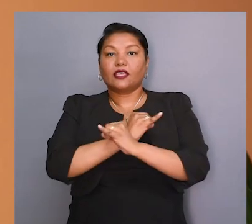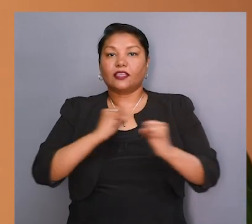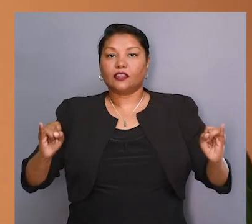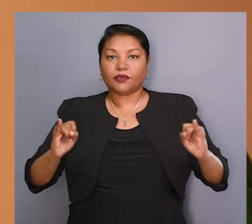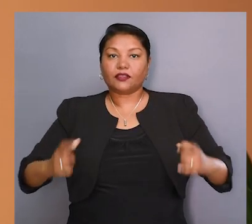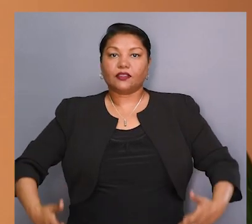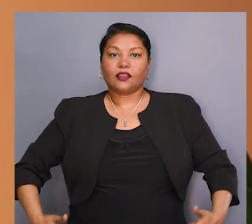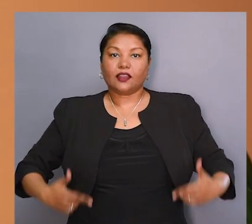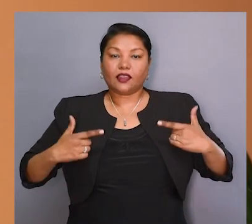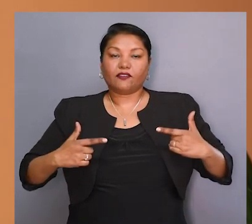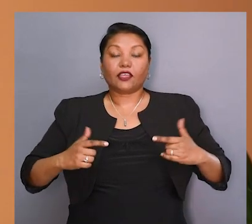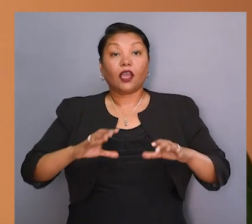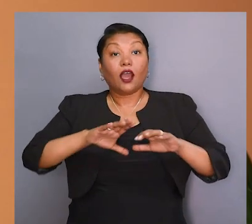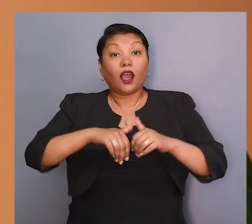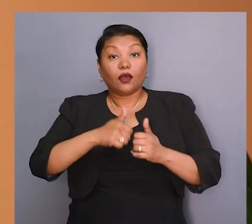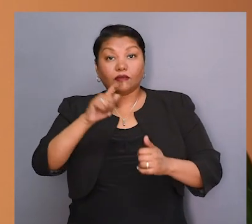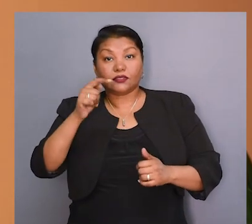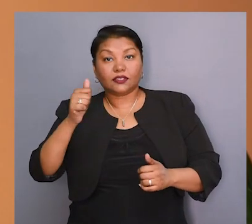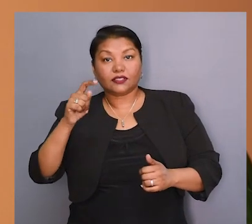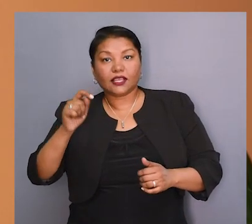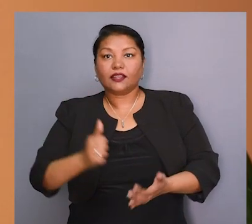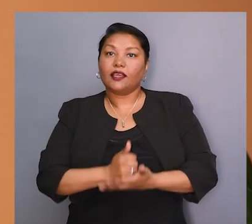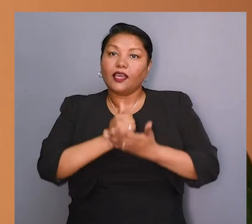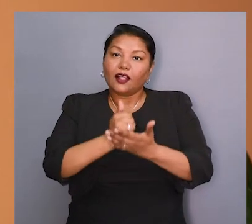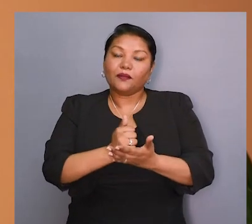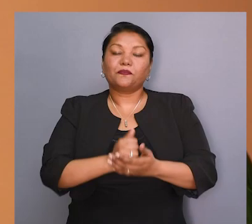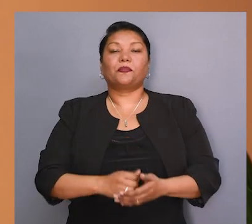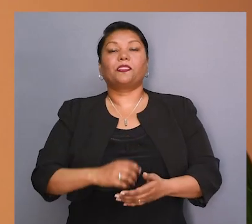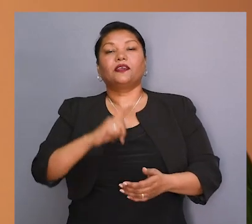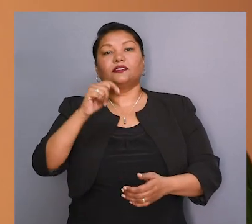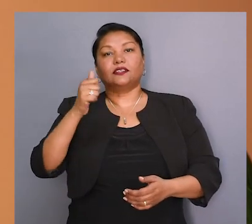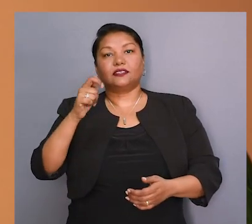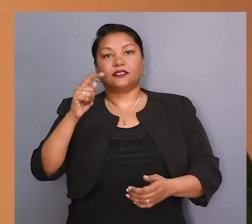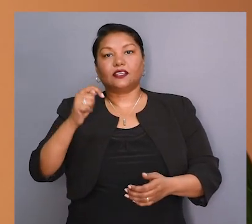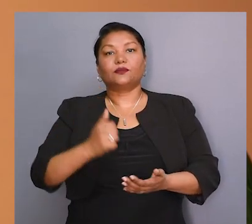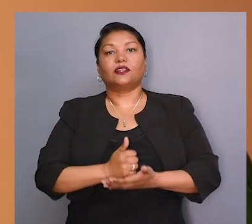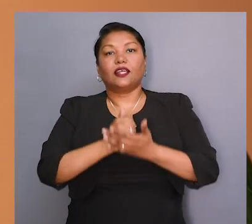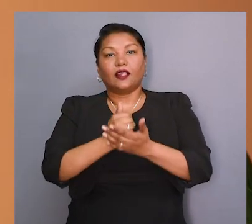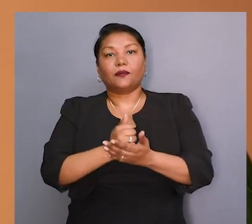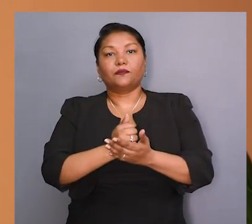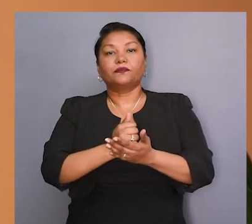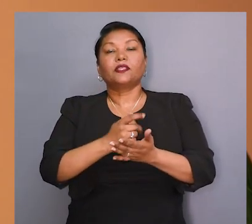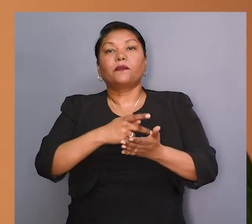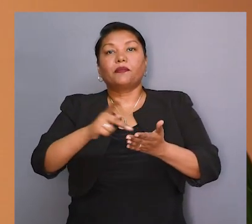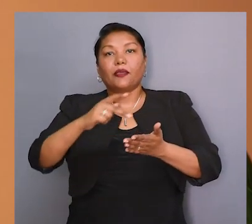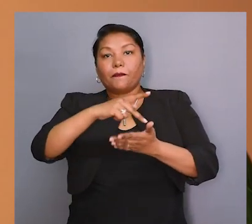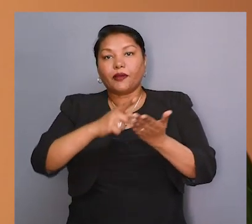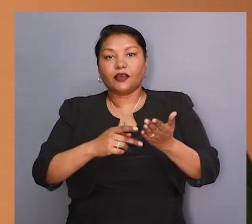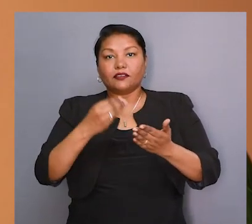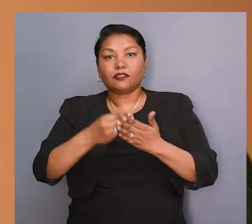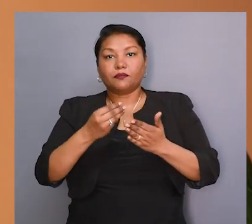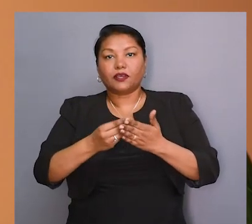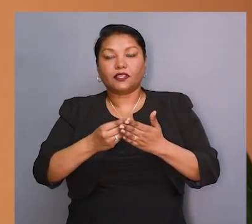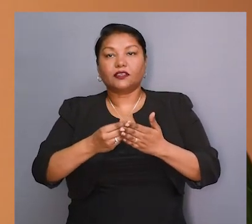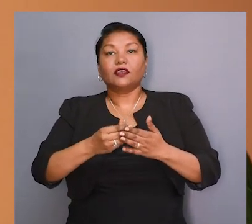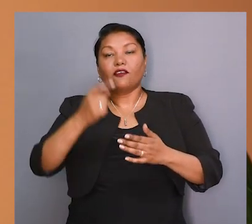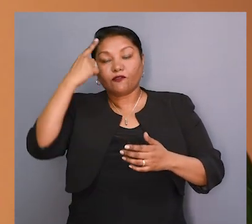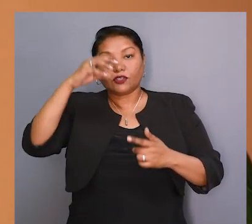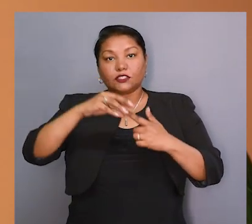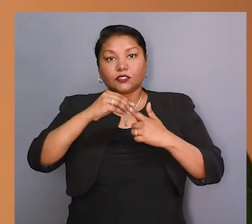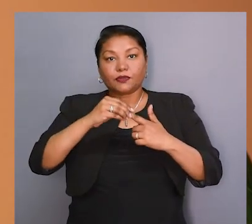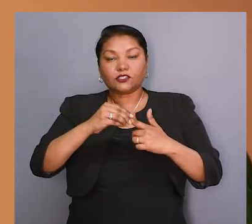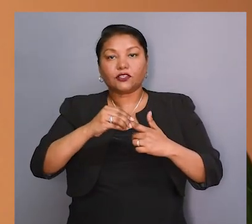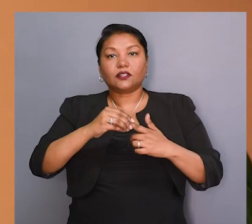Assistance would take the form of a subsidy on cellular mobile devices equipped with accessibility features for